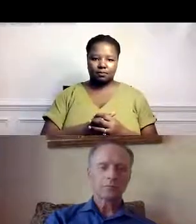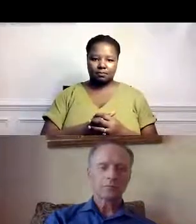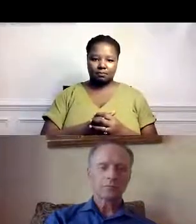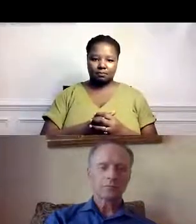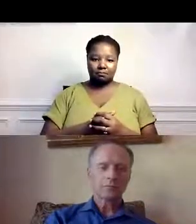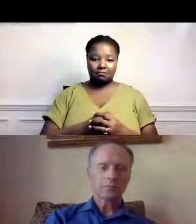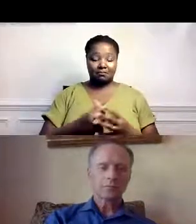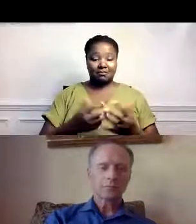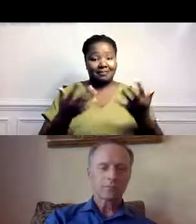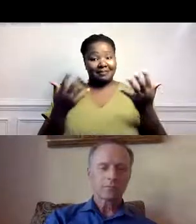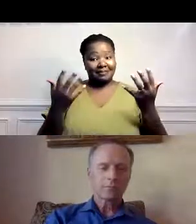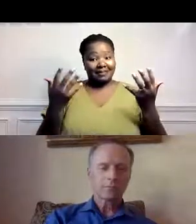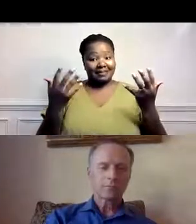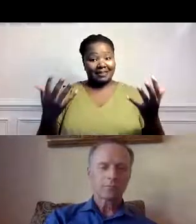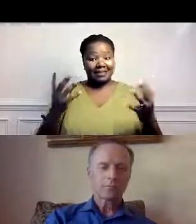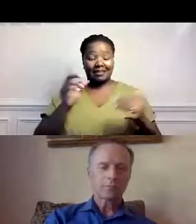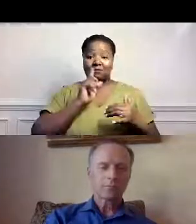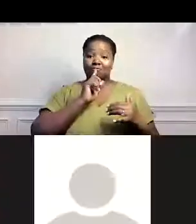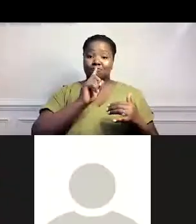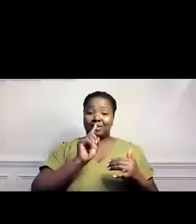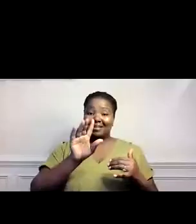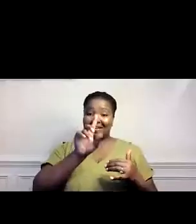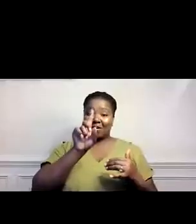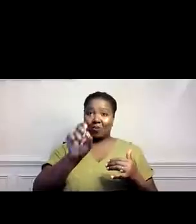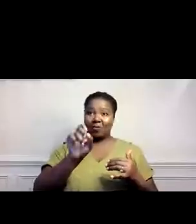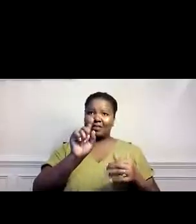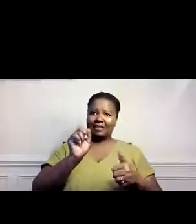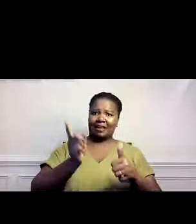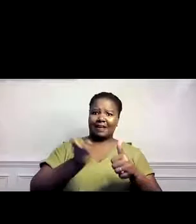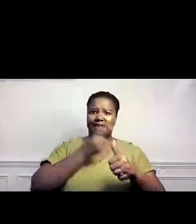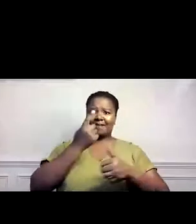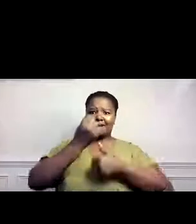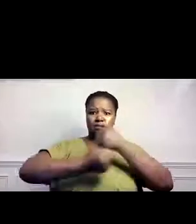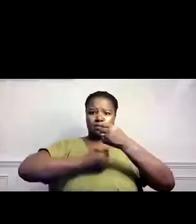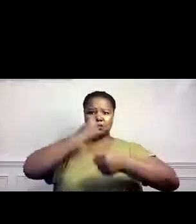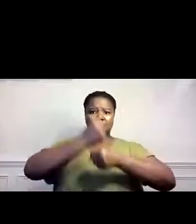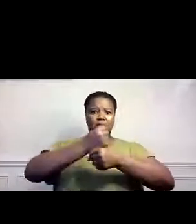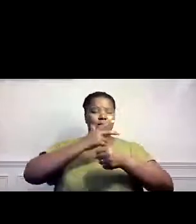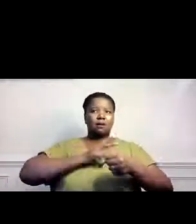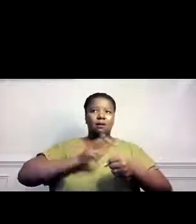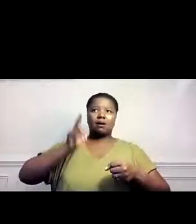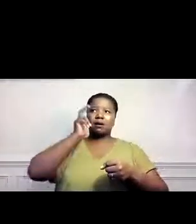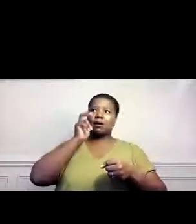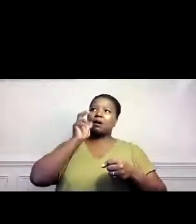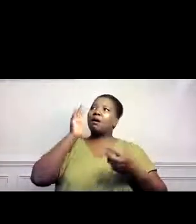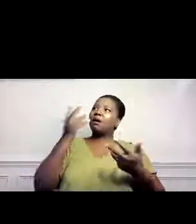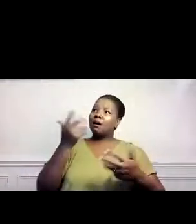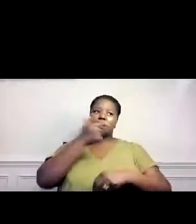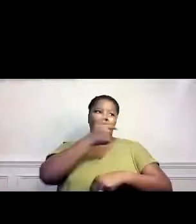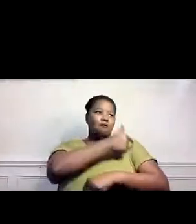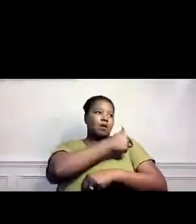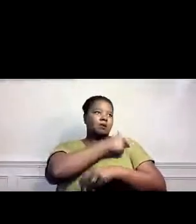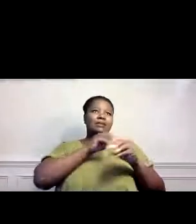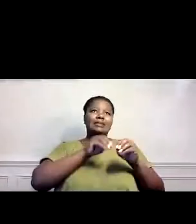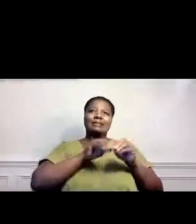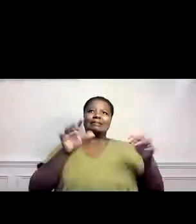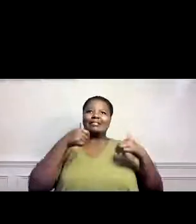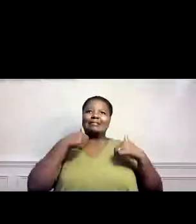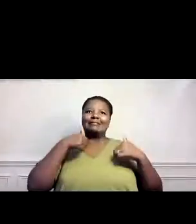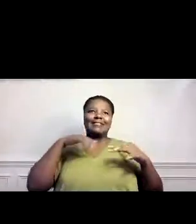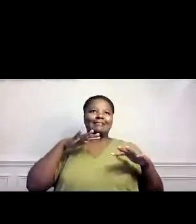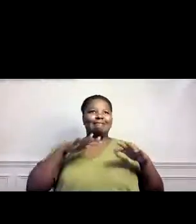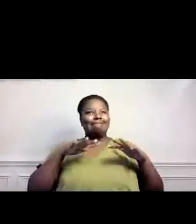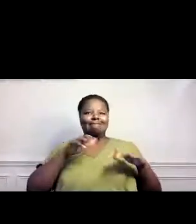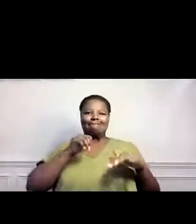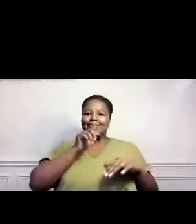Well, it was around the first of the year when I kind of heard that they were rolling out vaccinations. I was a little bit skeptical at first